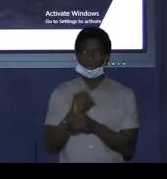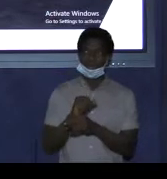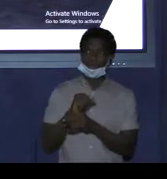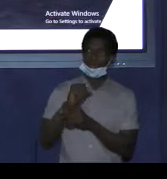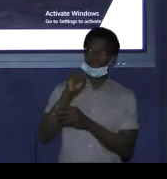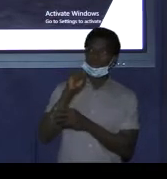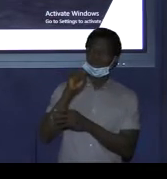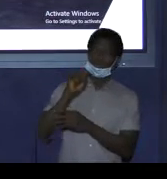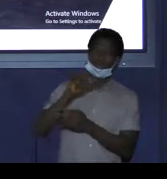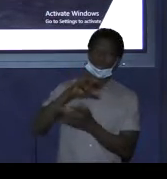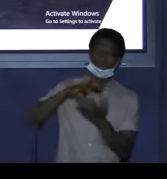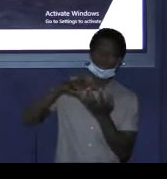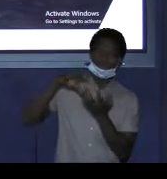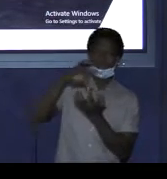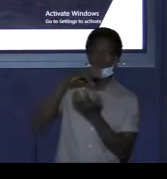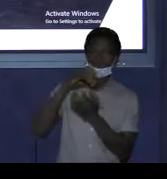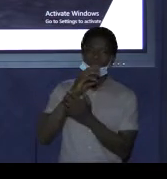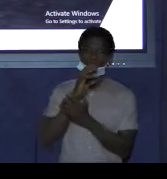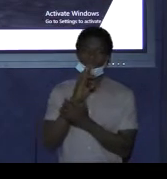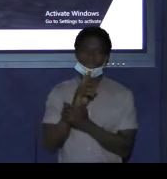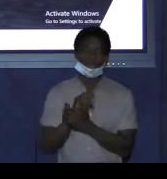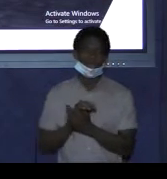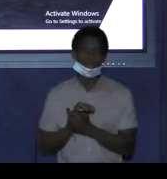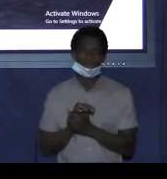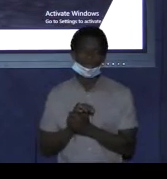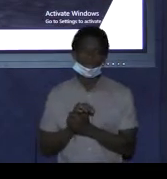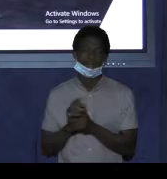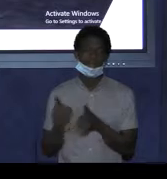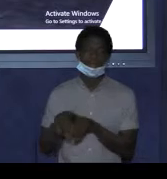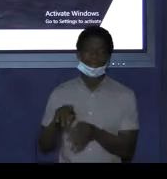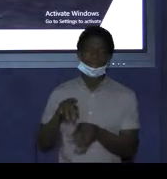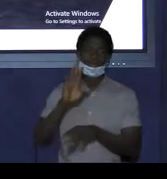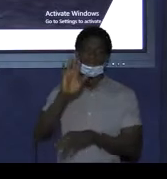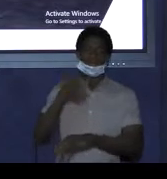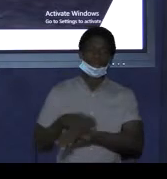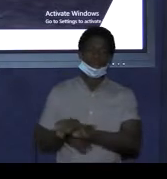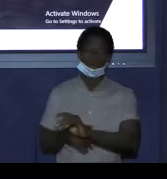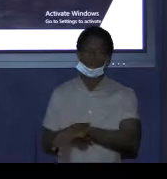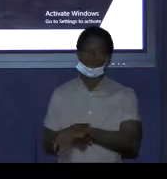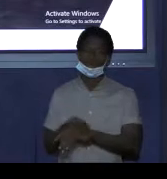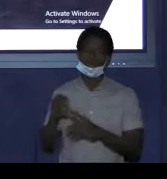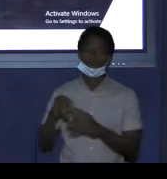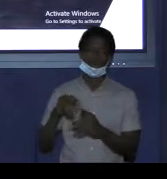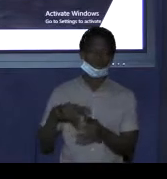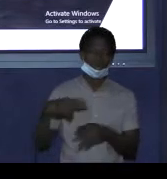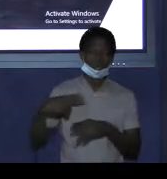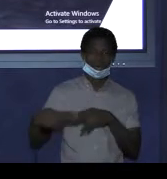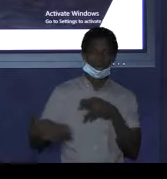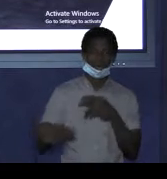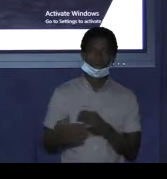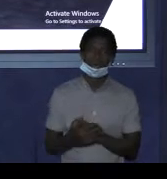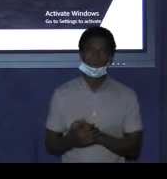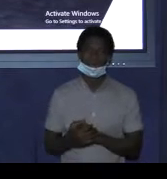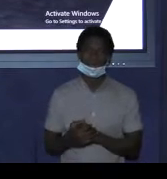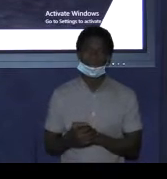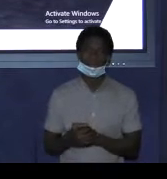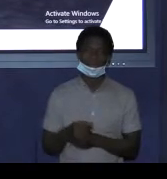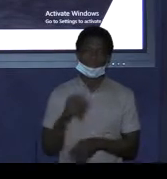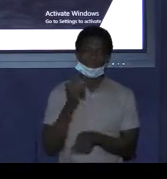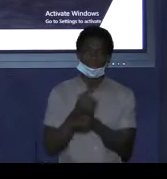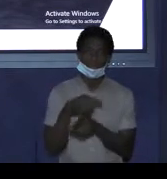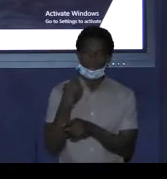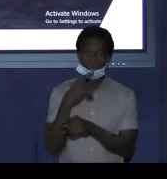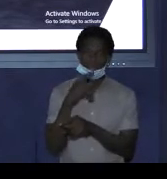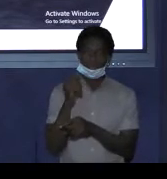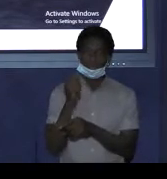today. Spheres are shapes that are like your ball, or your ball or your egg. Or egg is an ellipse. Let's just